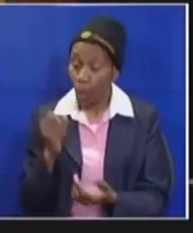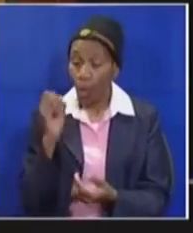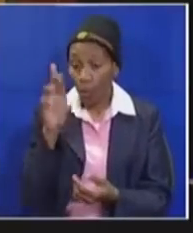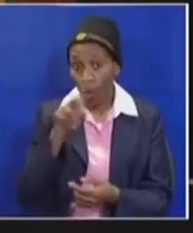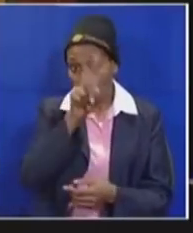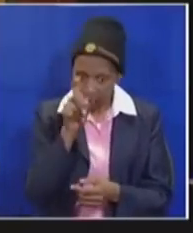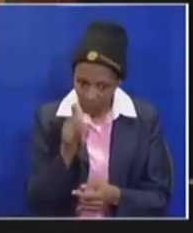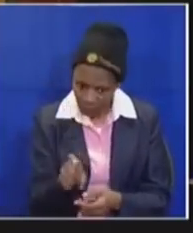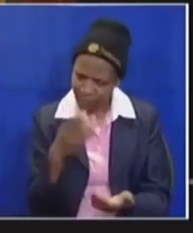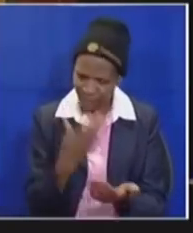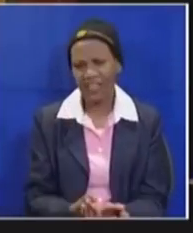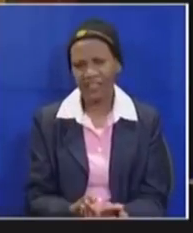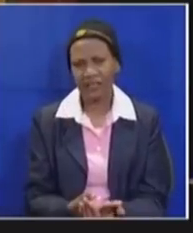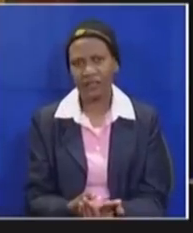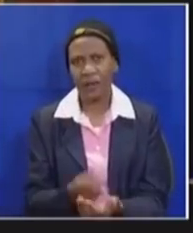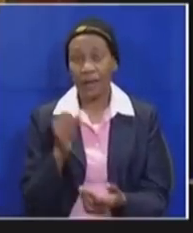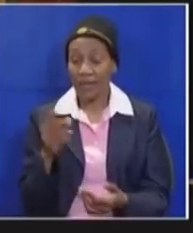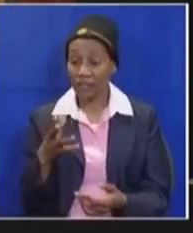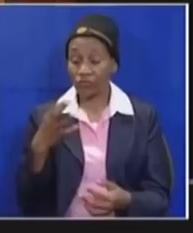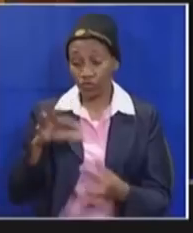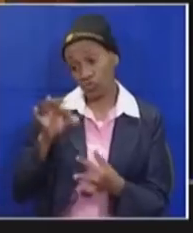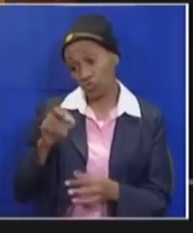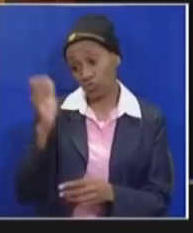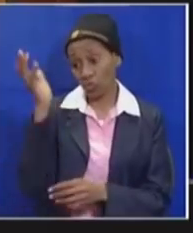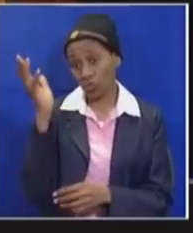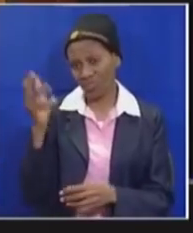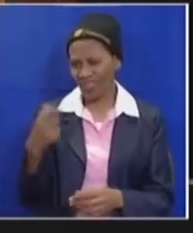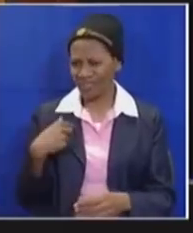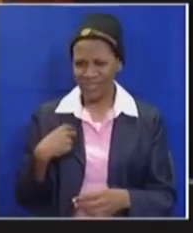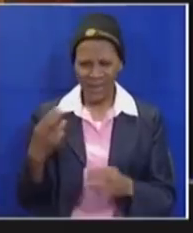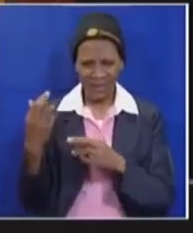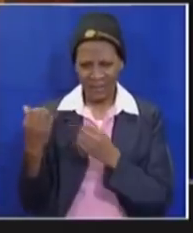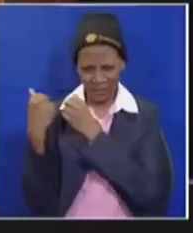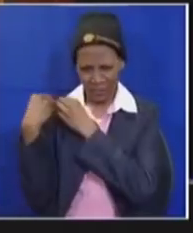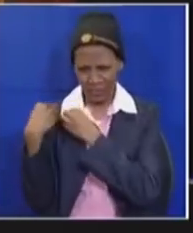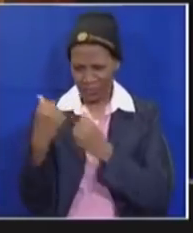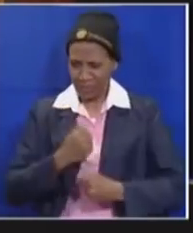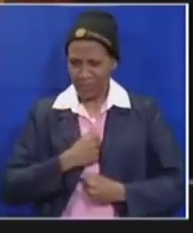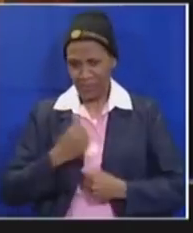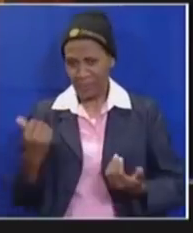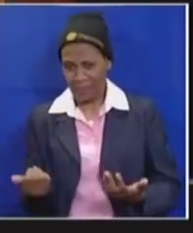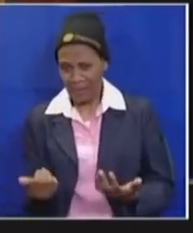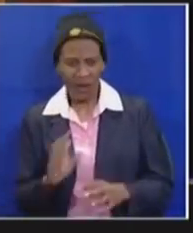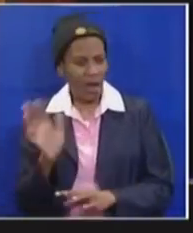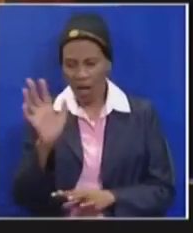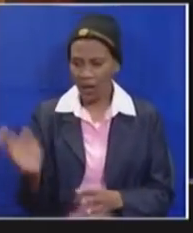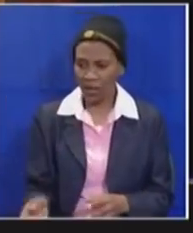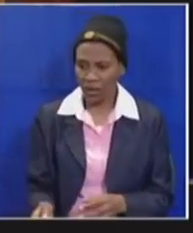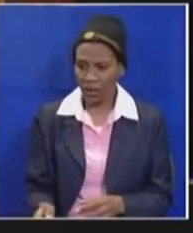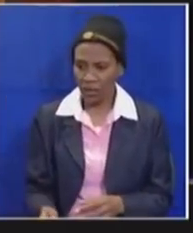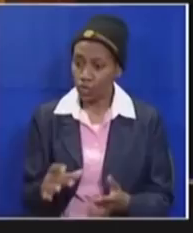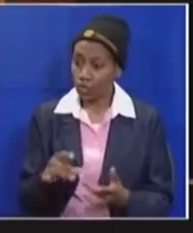question. If you prioritize your statement, we can't be responsible even if your question is answered or not. It's